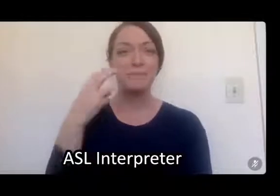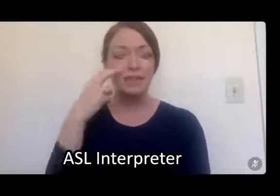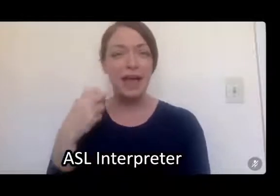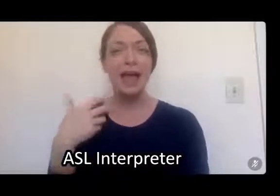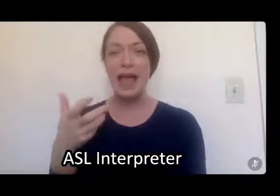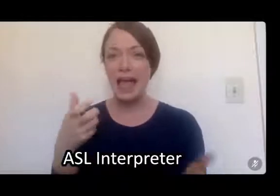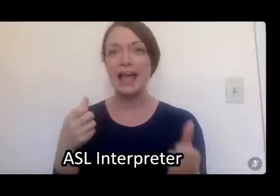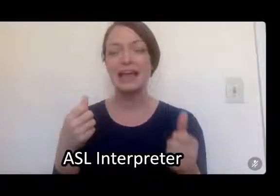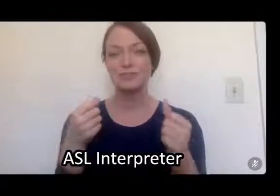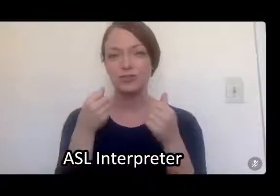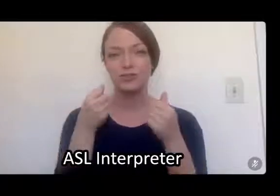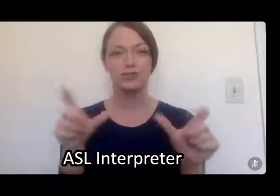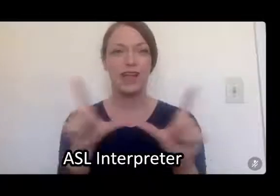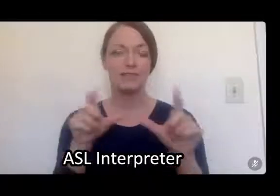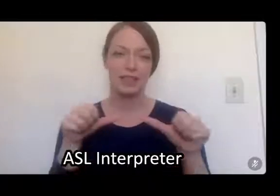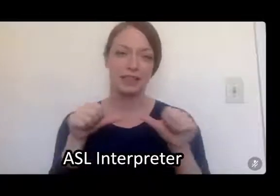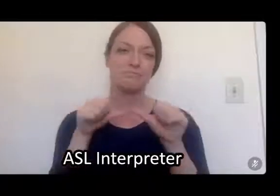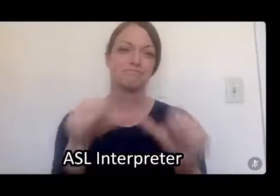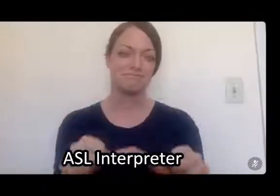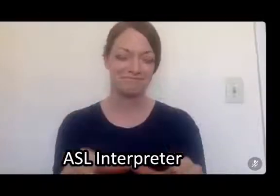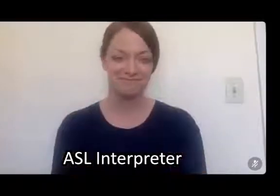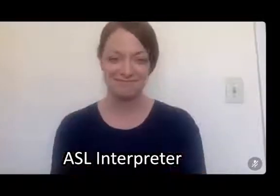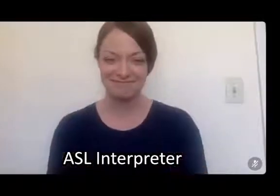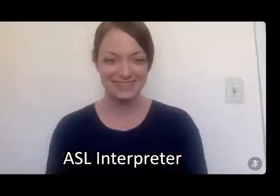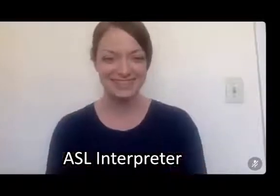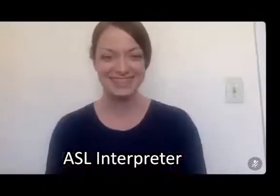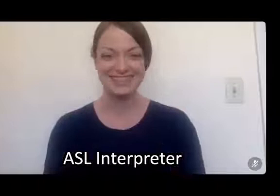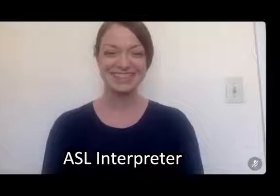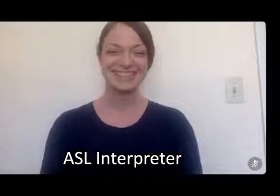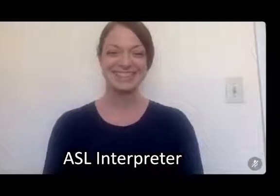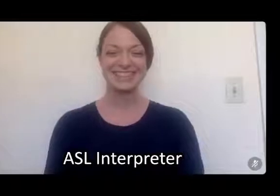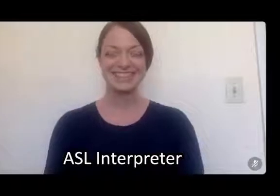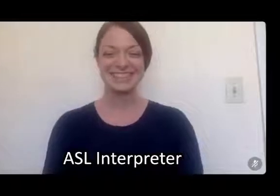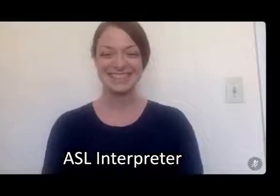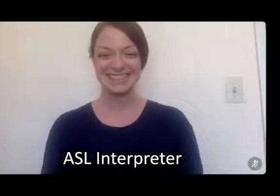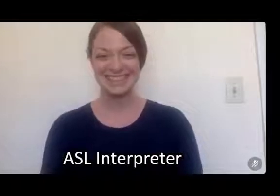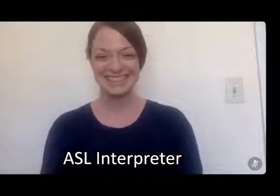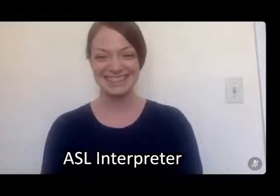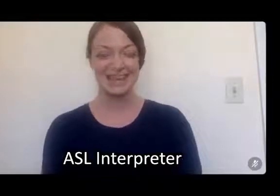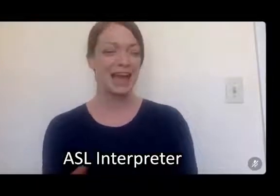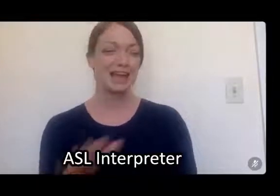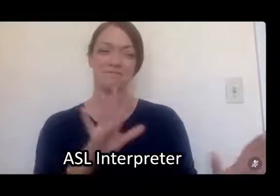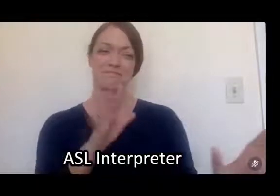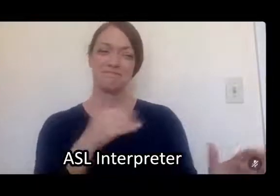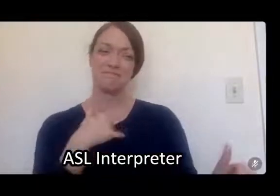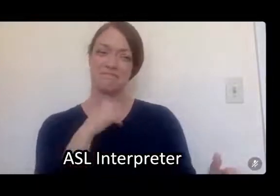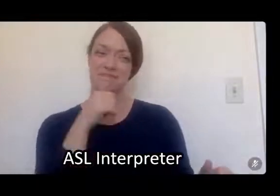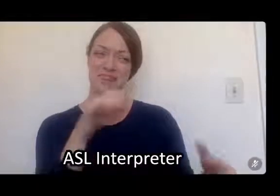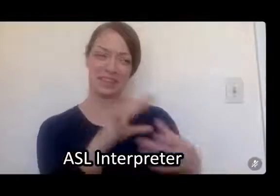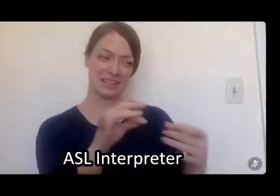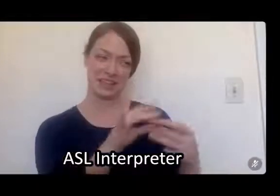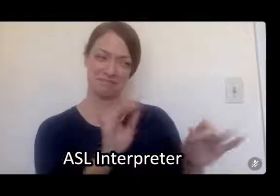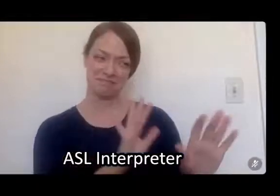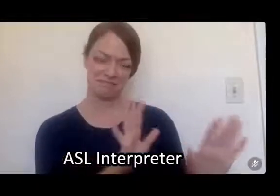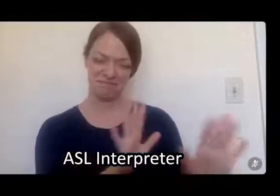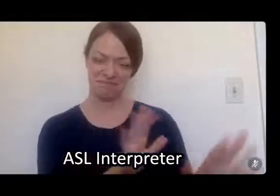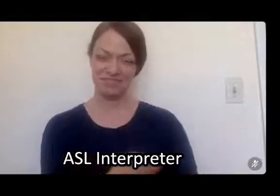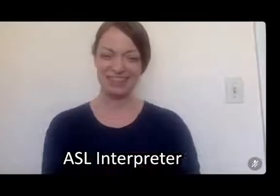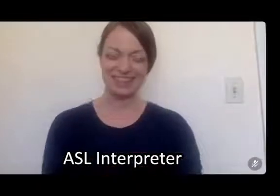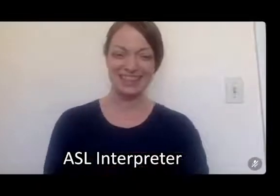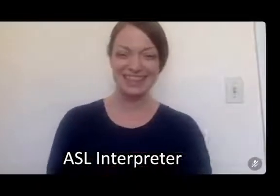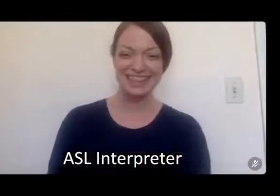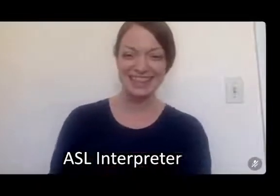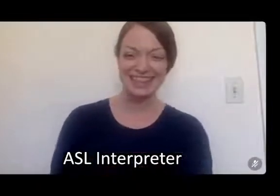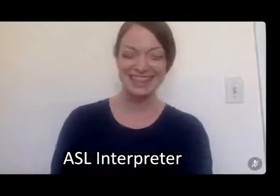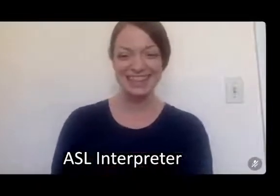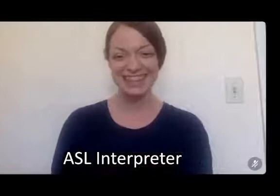your driver's license renewed. I'm not going to comment on that. But yeah, today we're